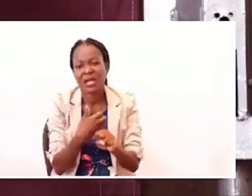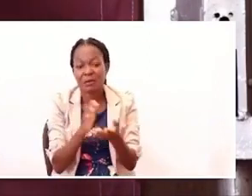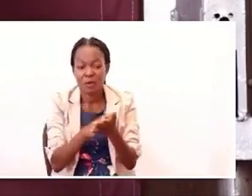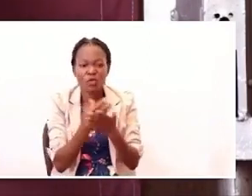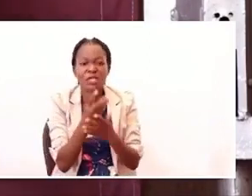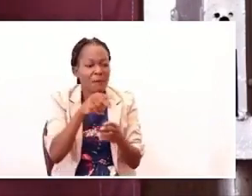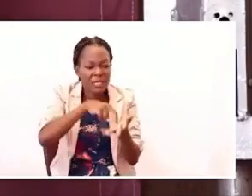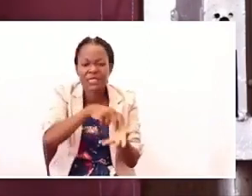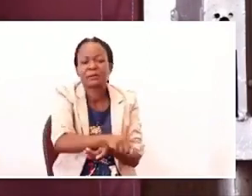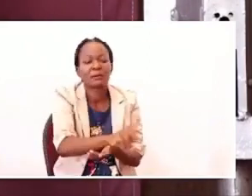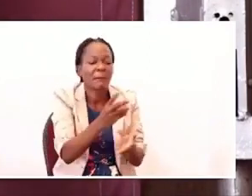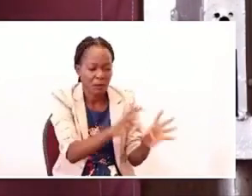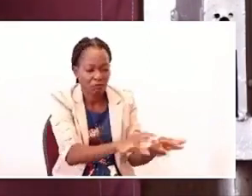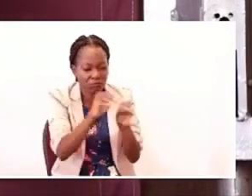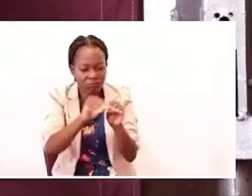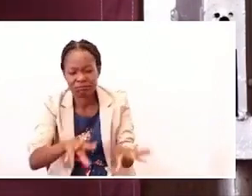That's my second proposition.